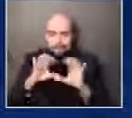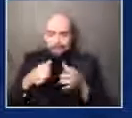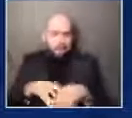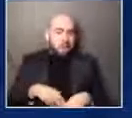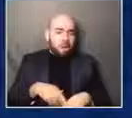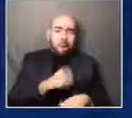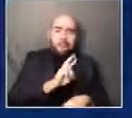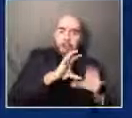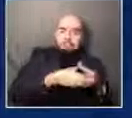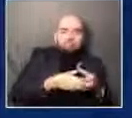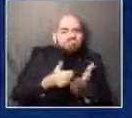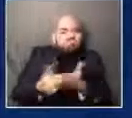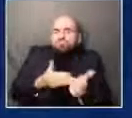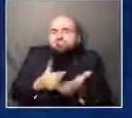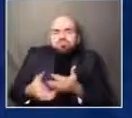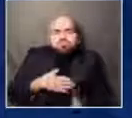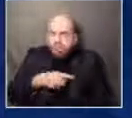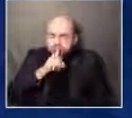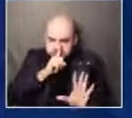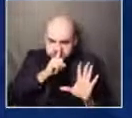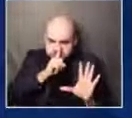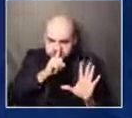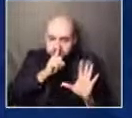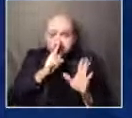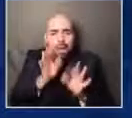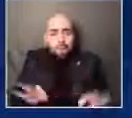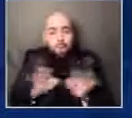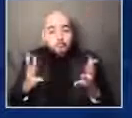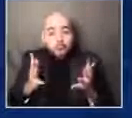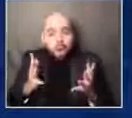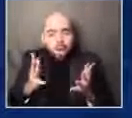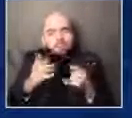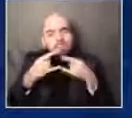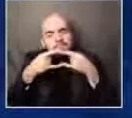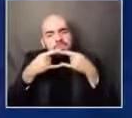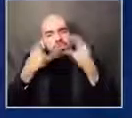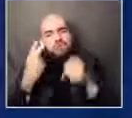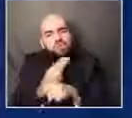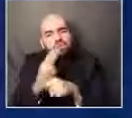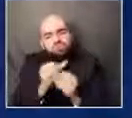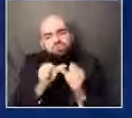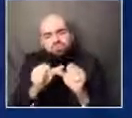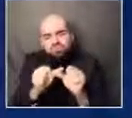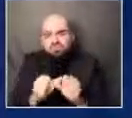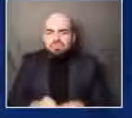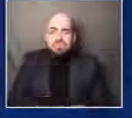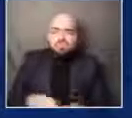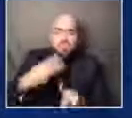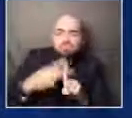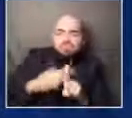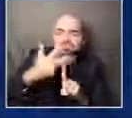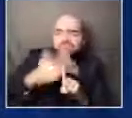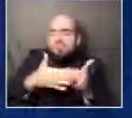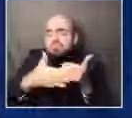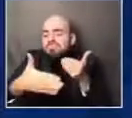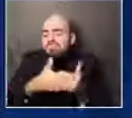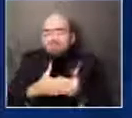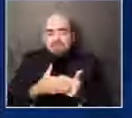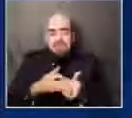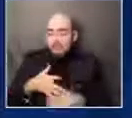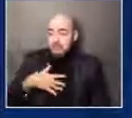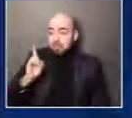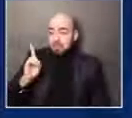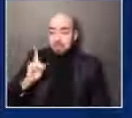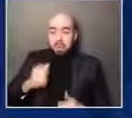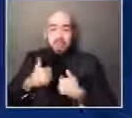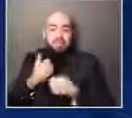wear a mask for the next few months. Not Democrat or Republican lives, American lives.